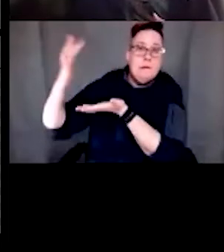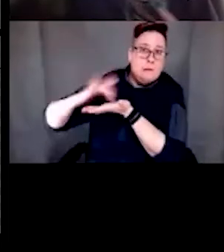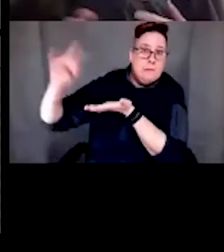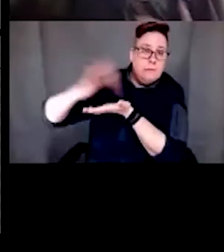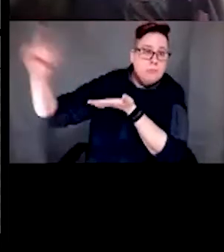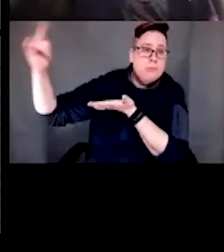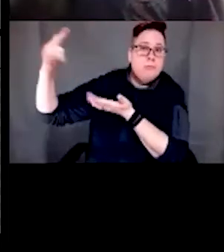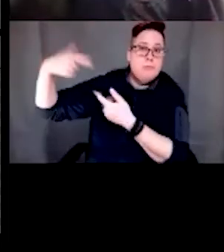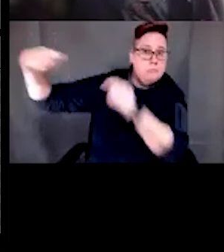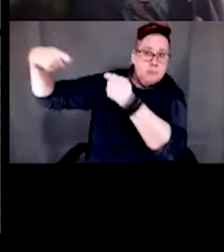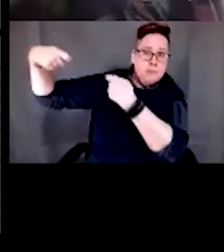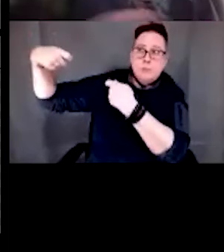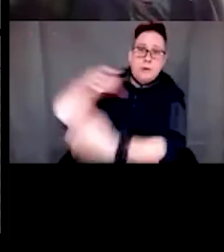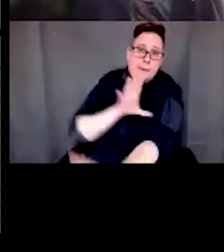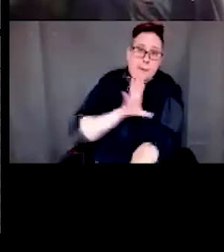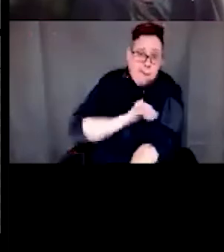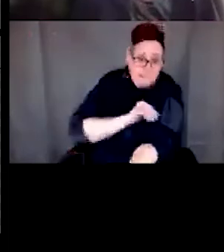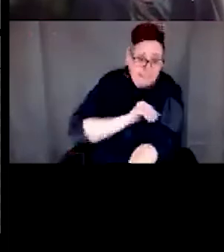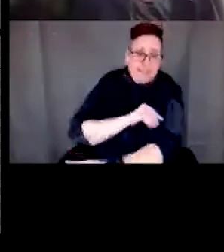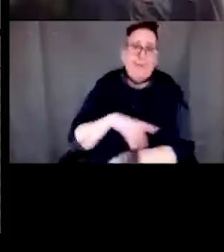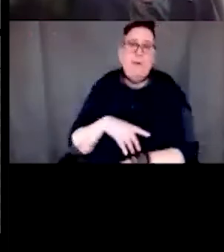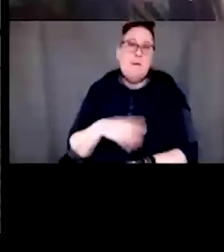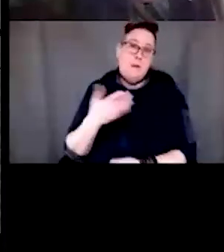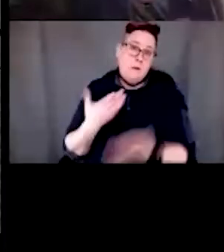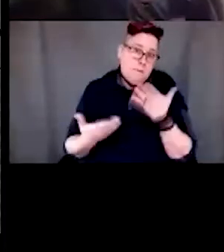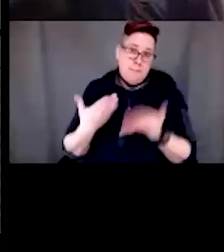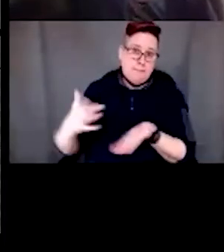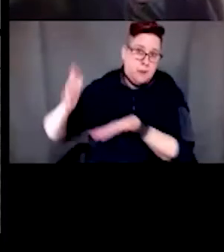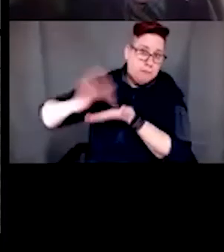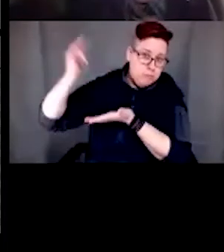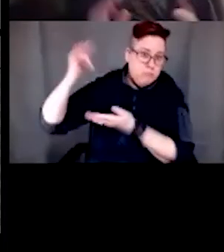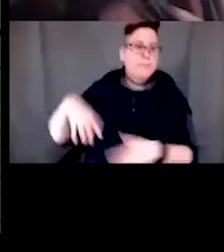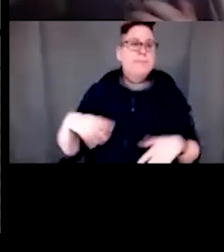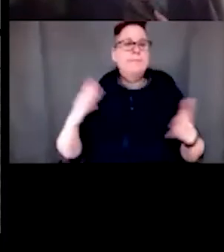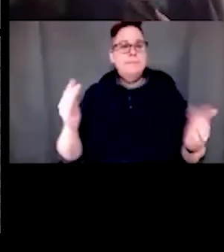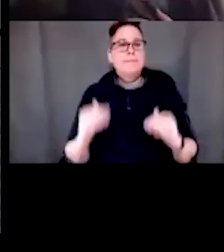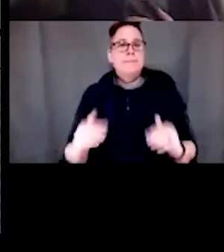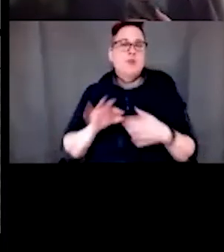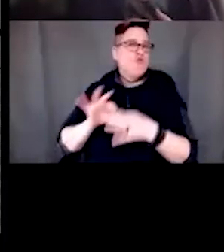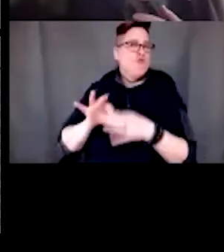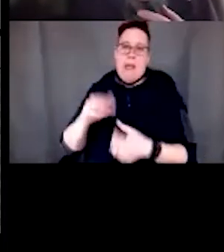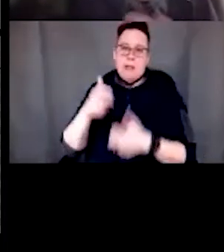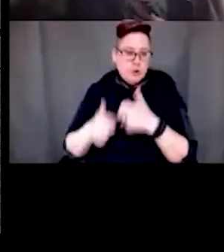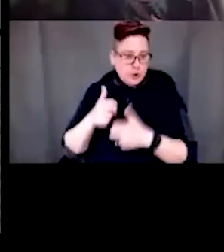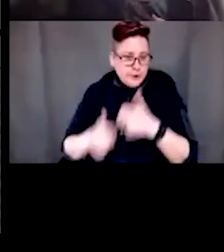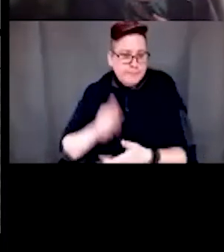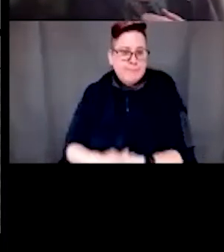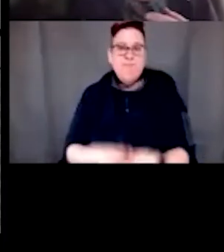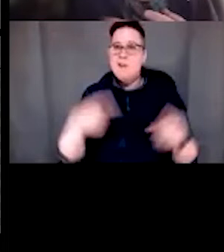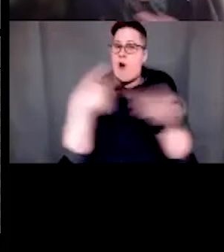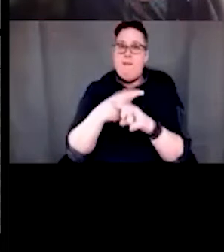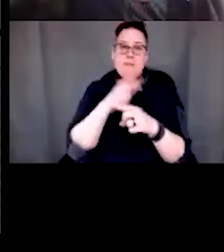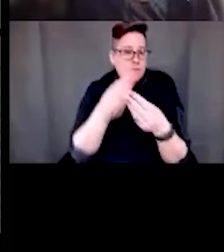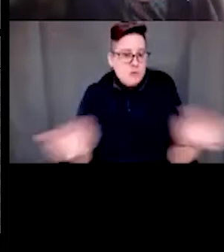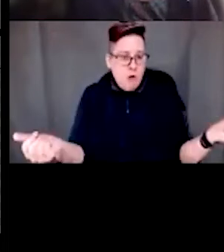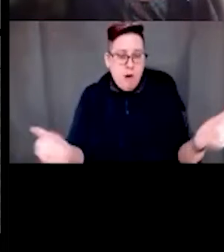of power, and therefore disempowerment or abuse of power, problematic relationships, unresolved